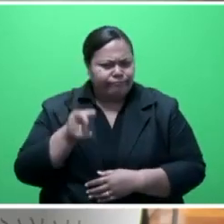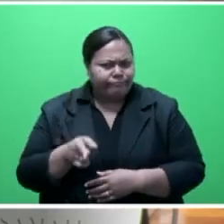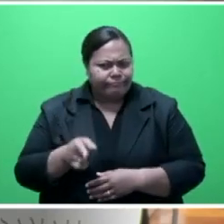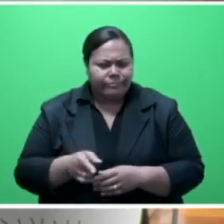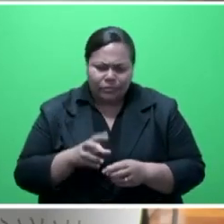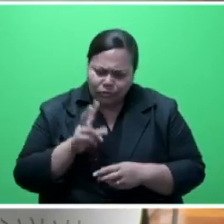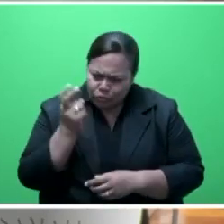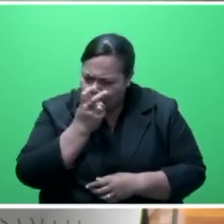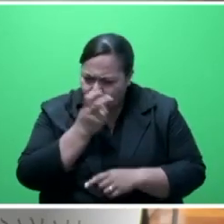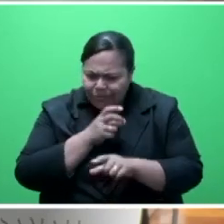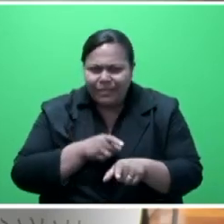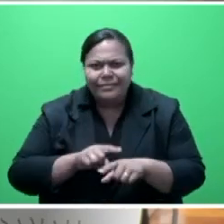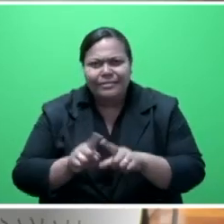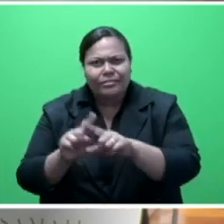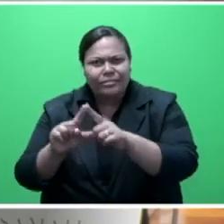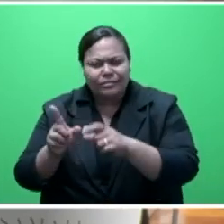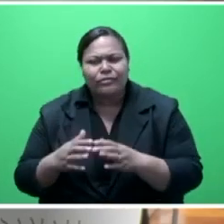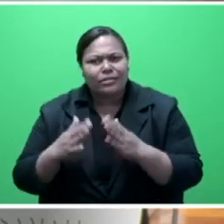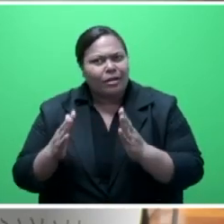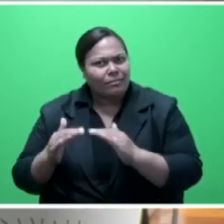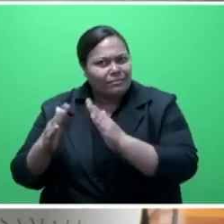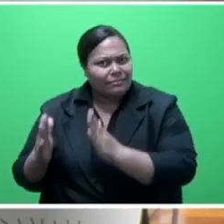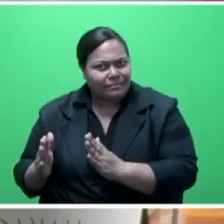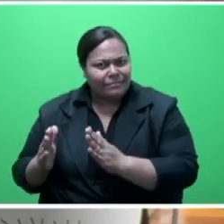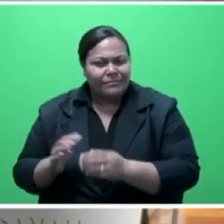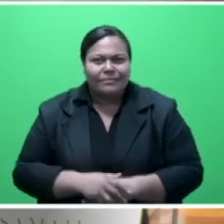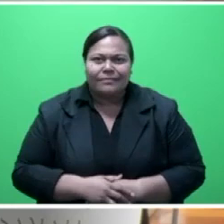or more for large capital investments.